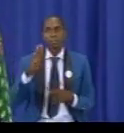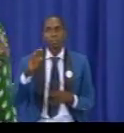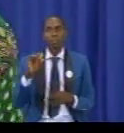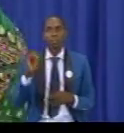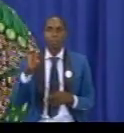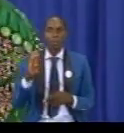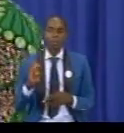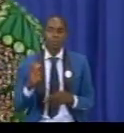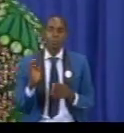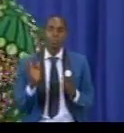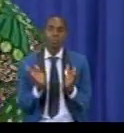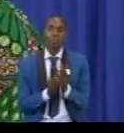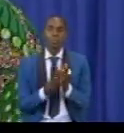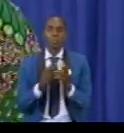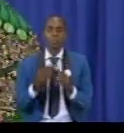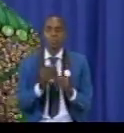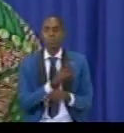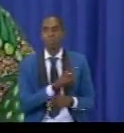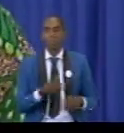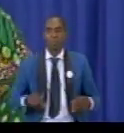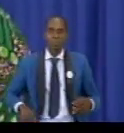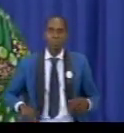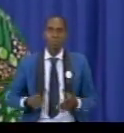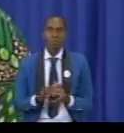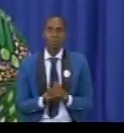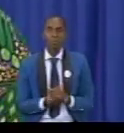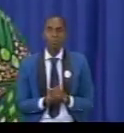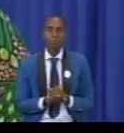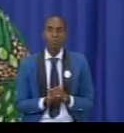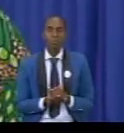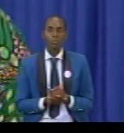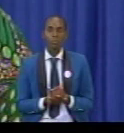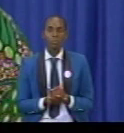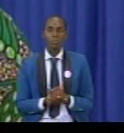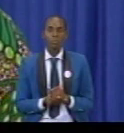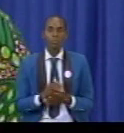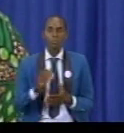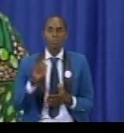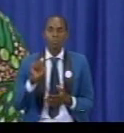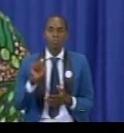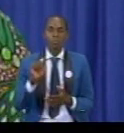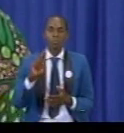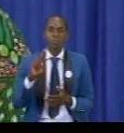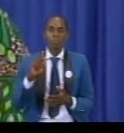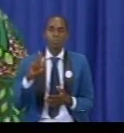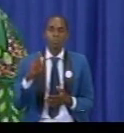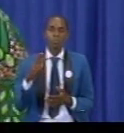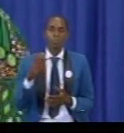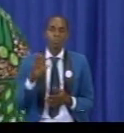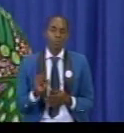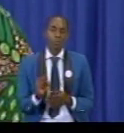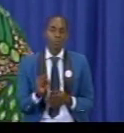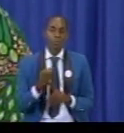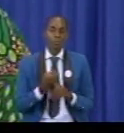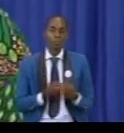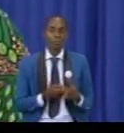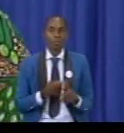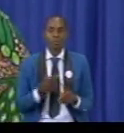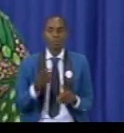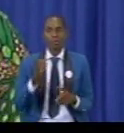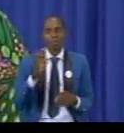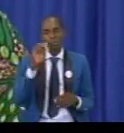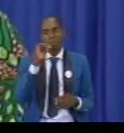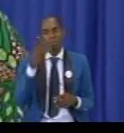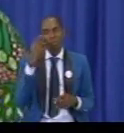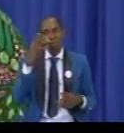the Lord. Ni Augusti, Arami Odamu wa hospital. Ibe ni won ti so fun mi pe tin ba